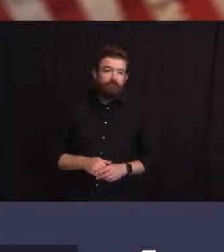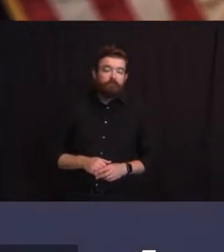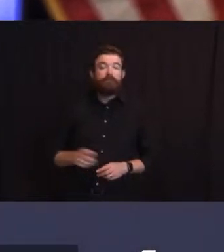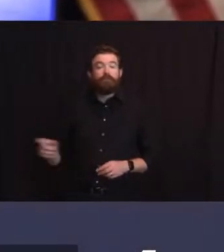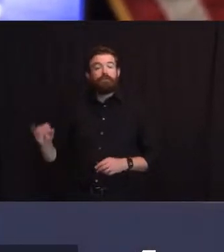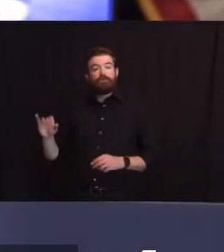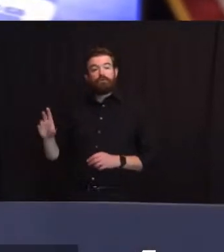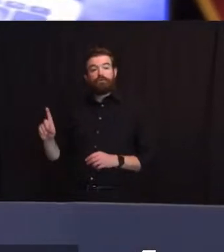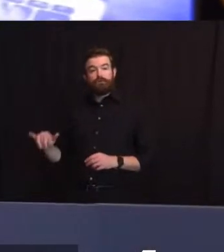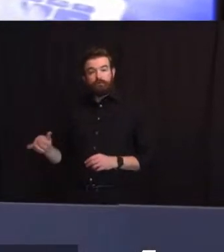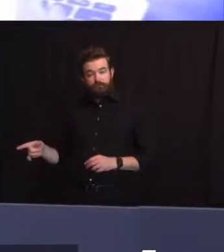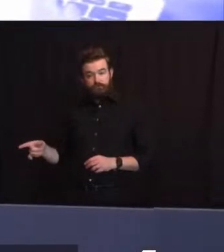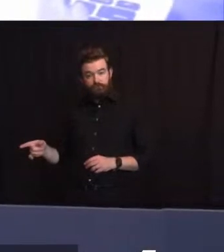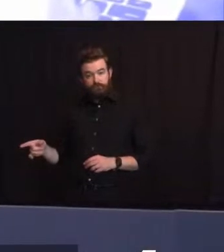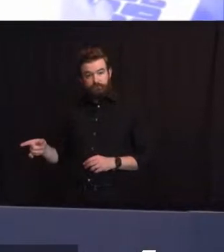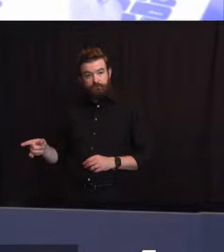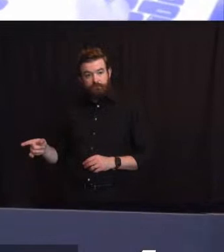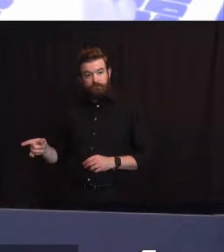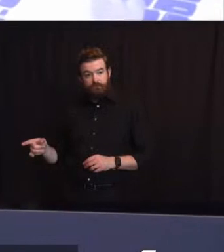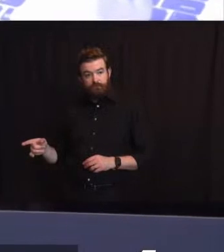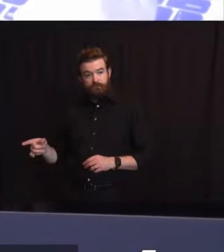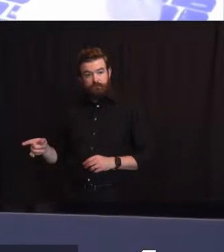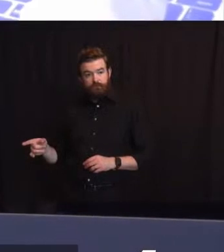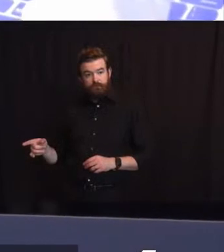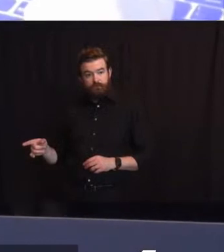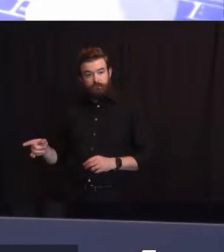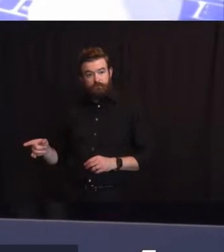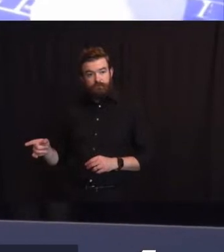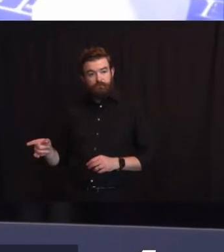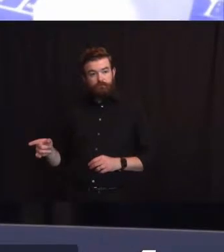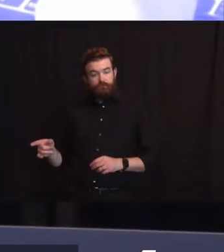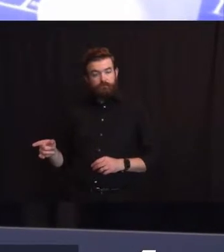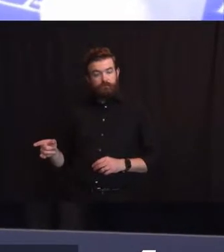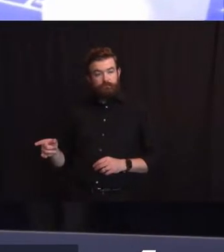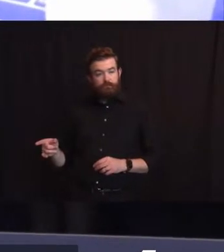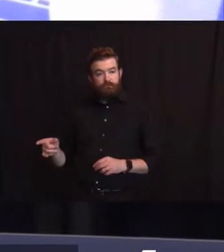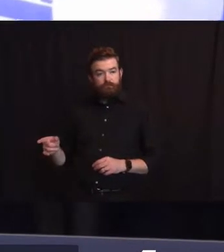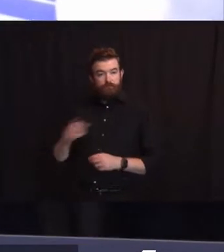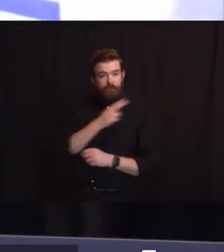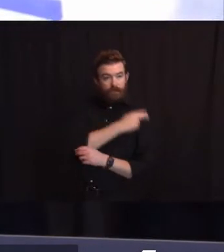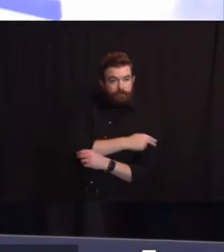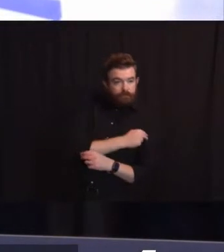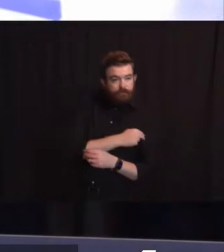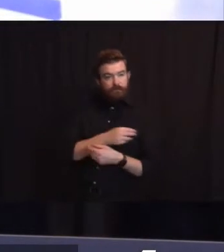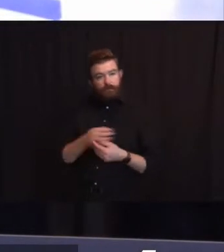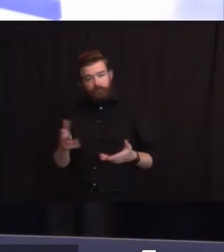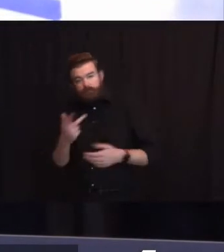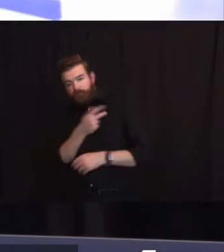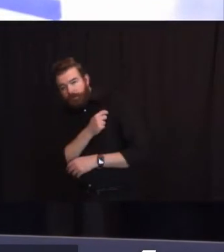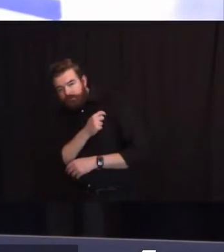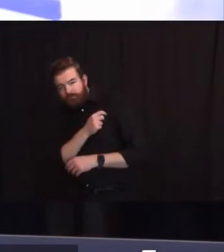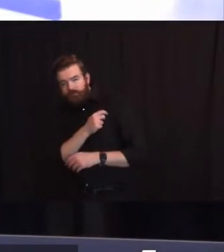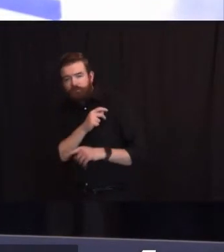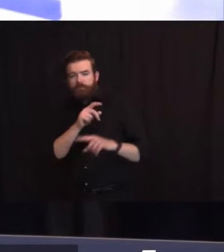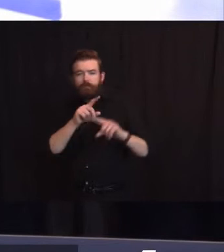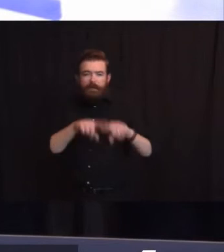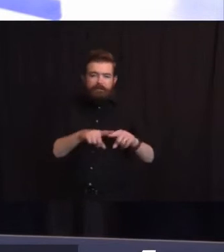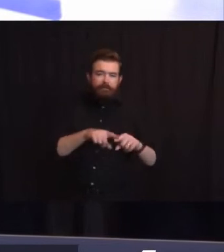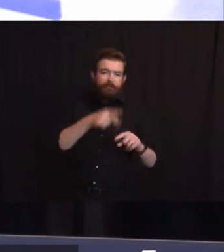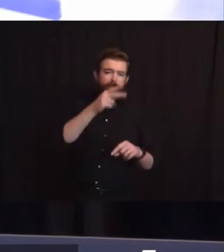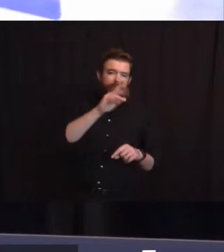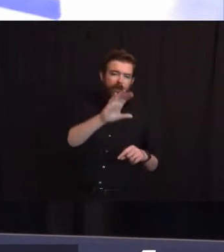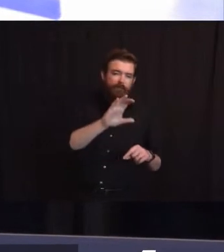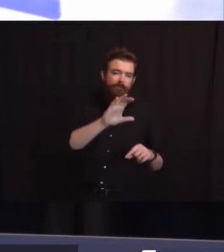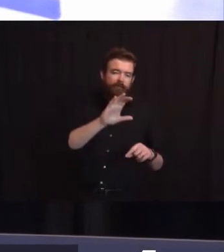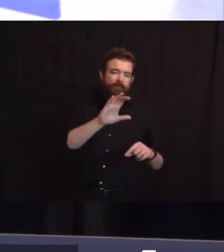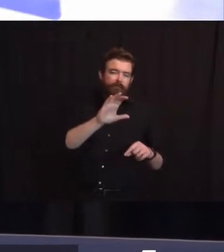our hospitals and all the points of dispensing are reliant on the public health emergency, particularly all the waivers we have in